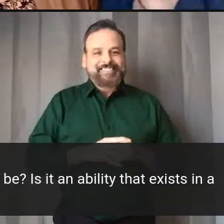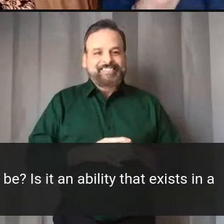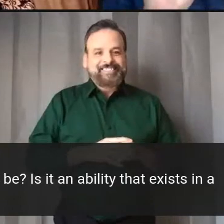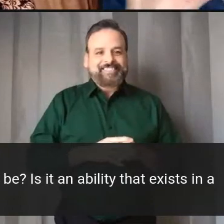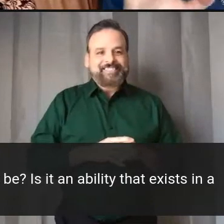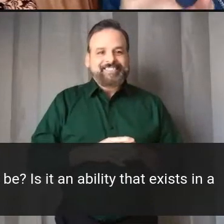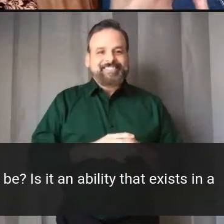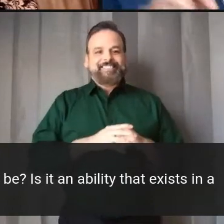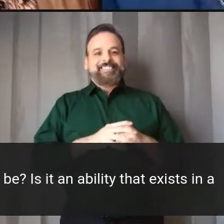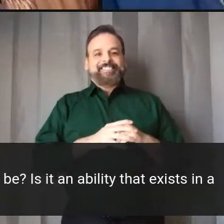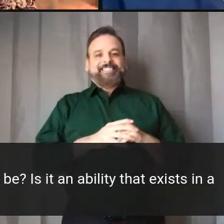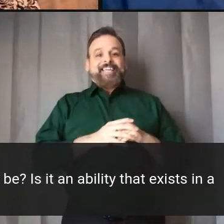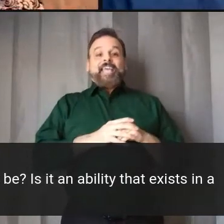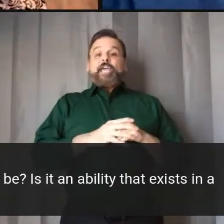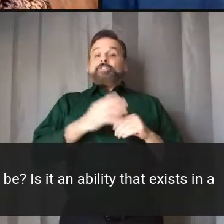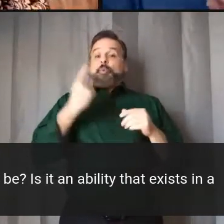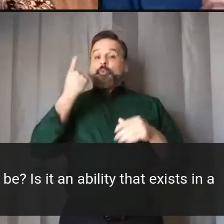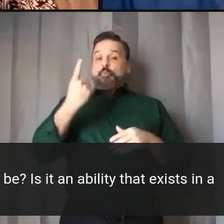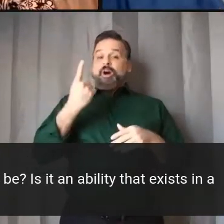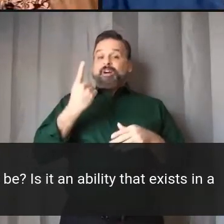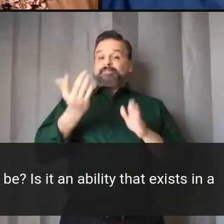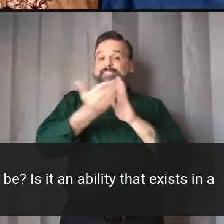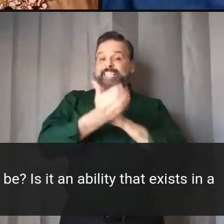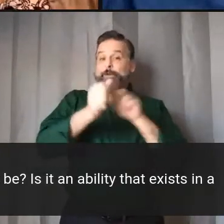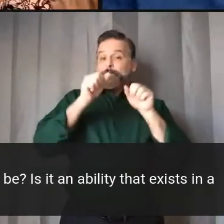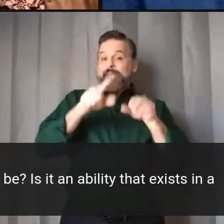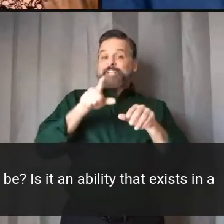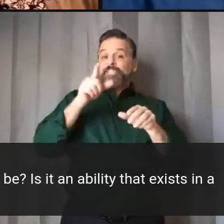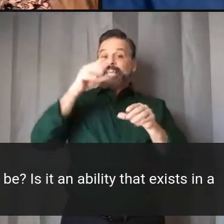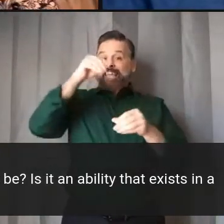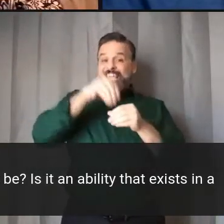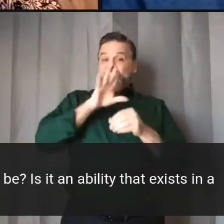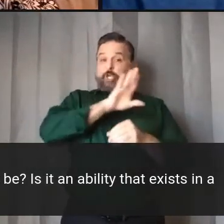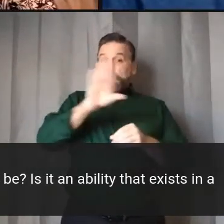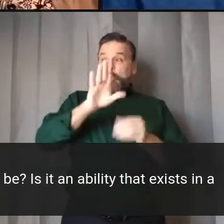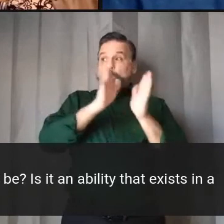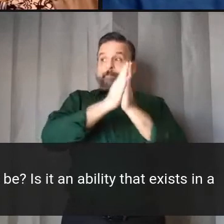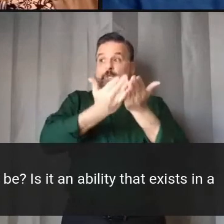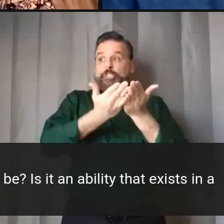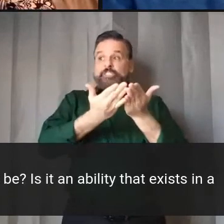Is it an ability that exists in a book that you've written?